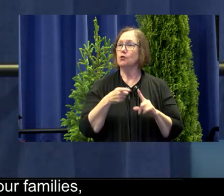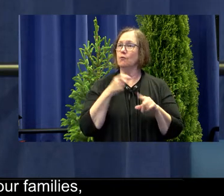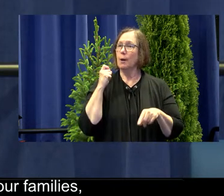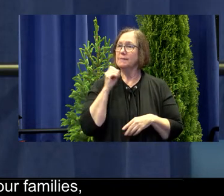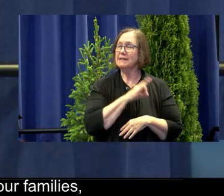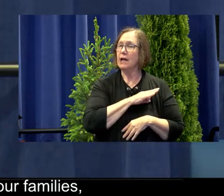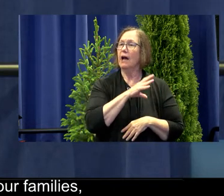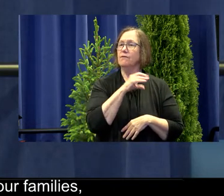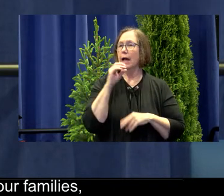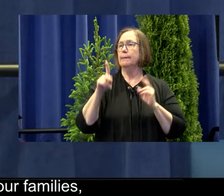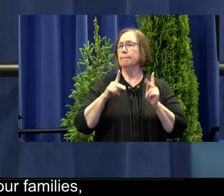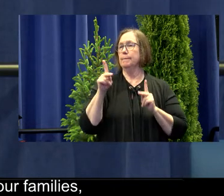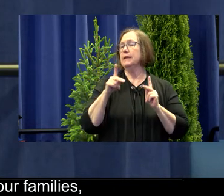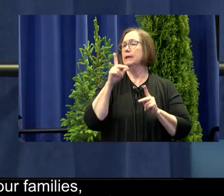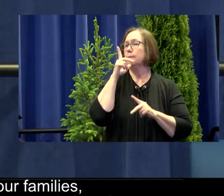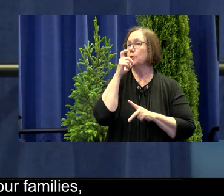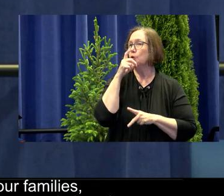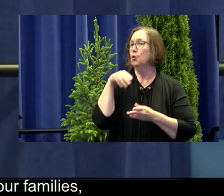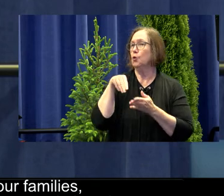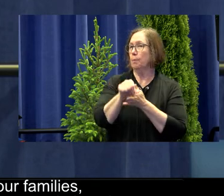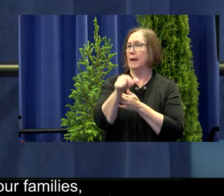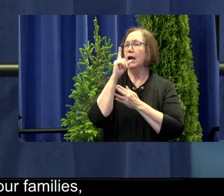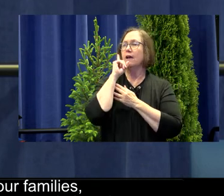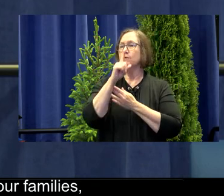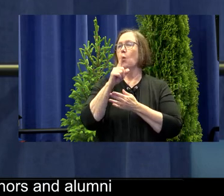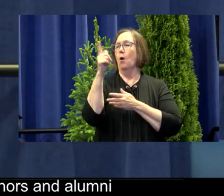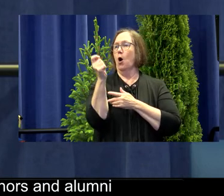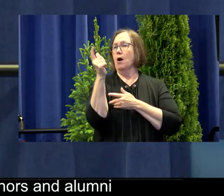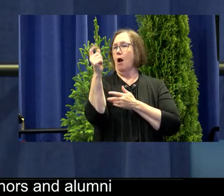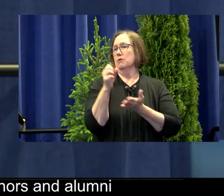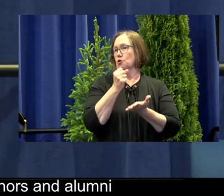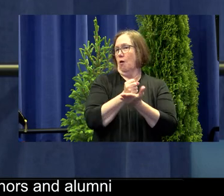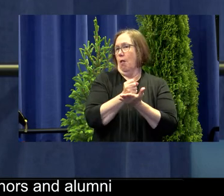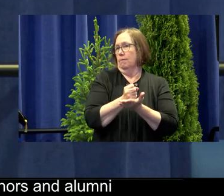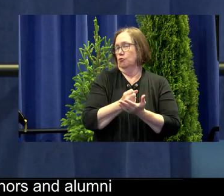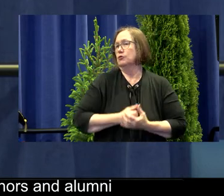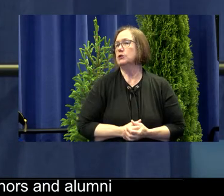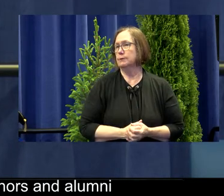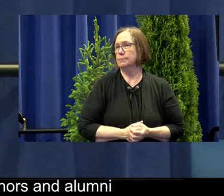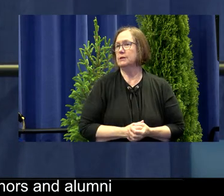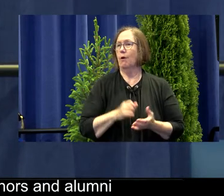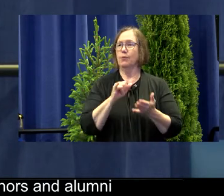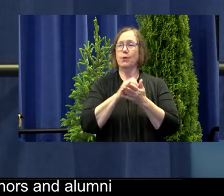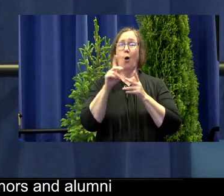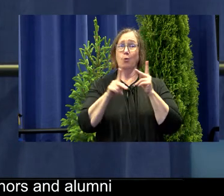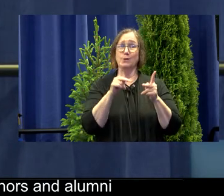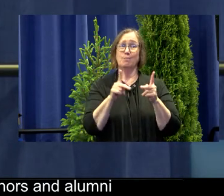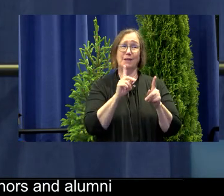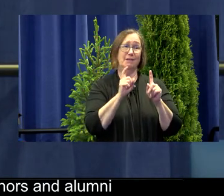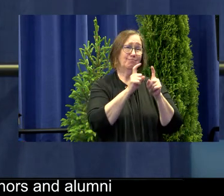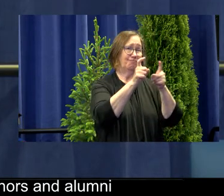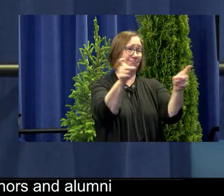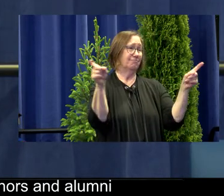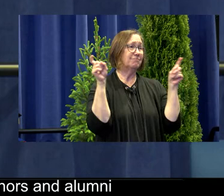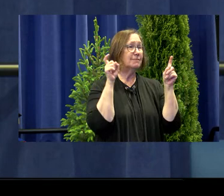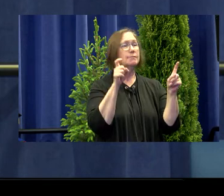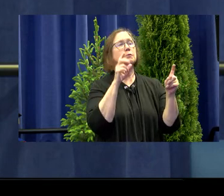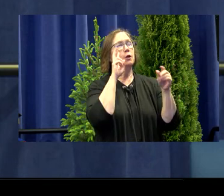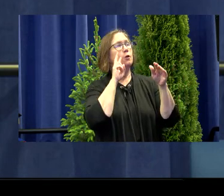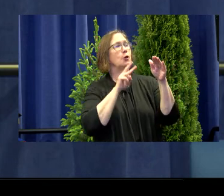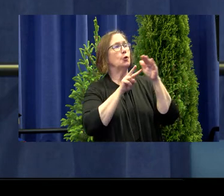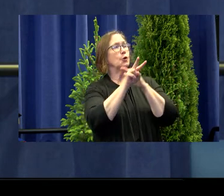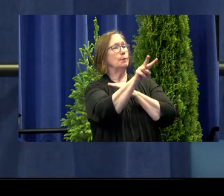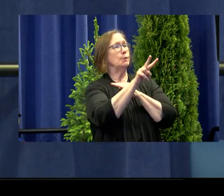alumni who support scholarships and elevate this university. Looking to the future, your most